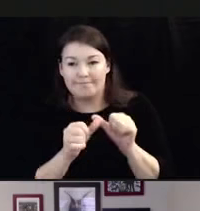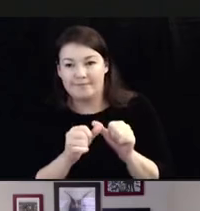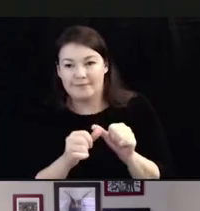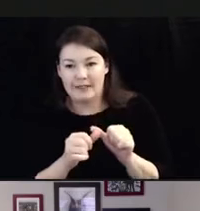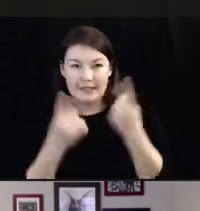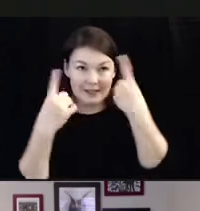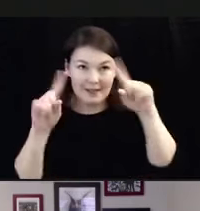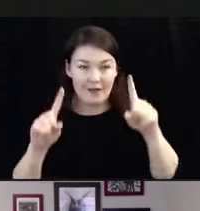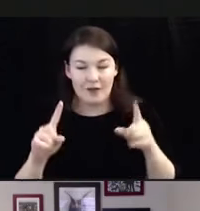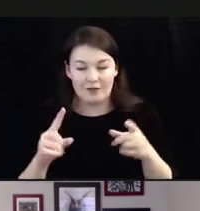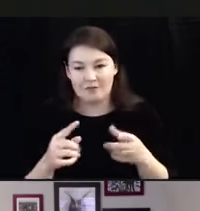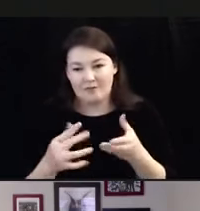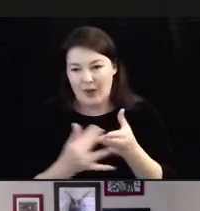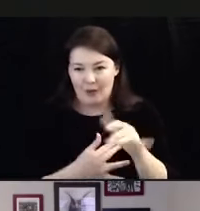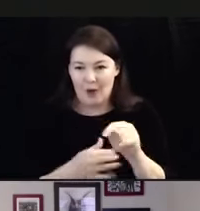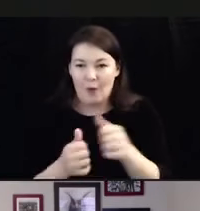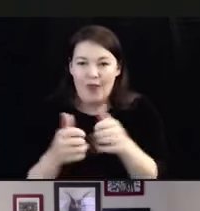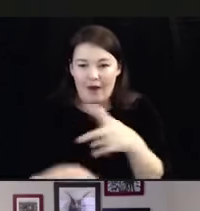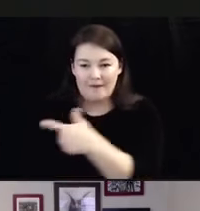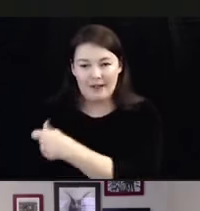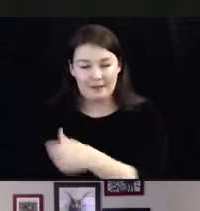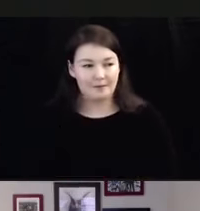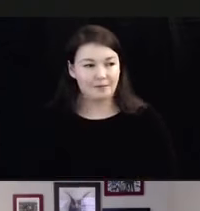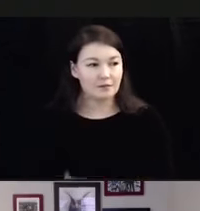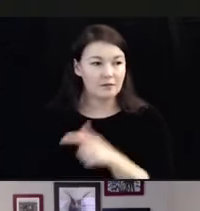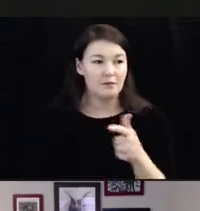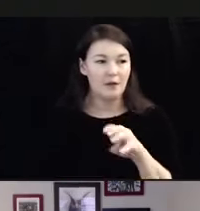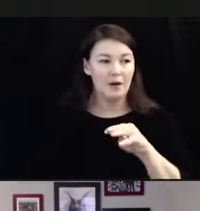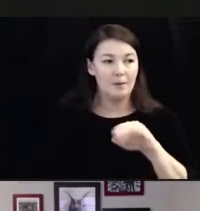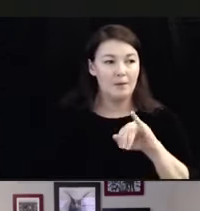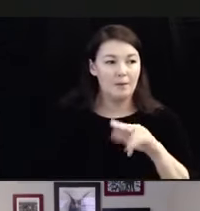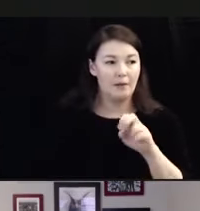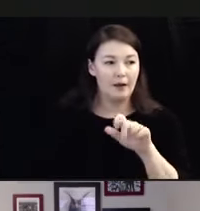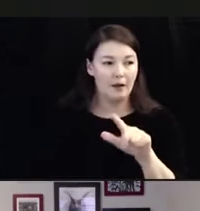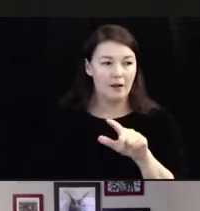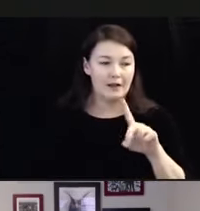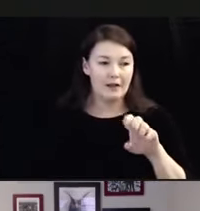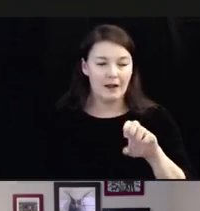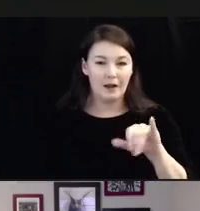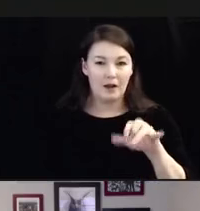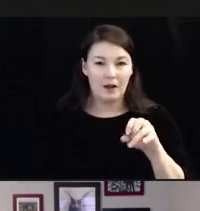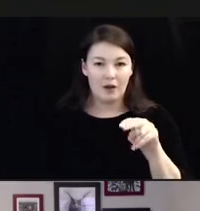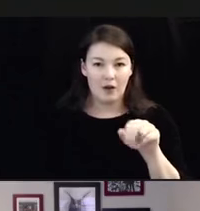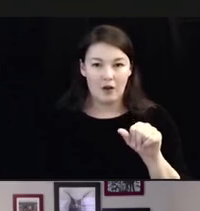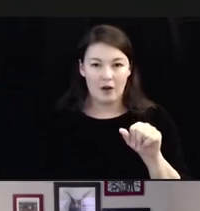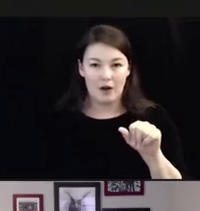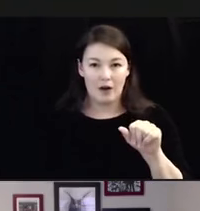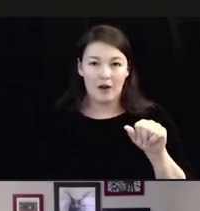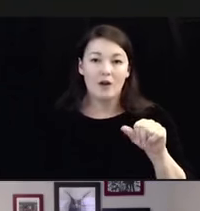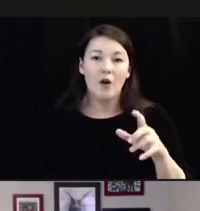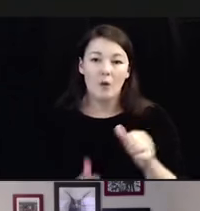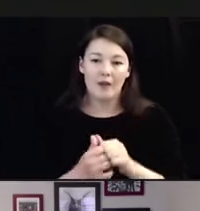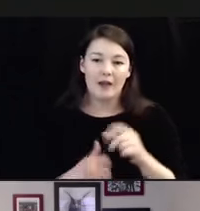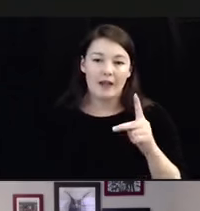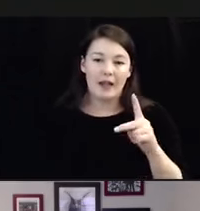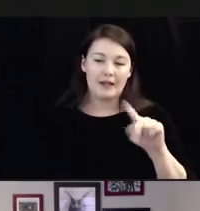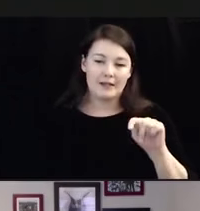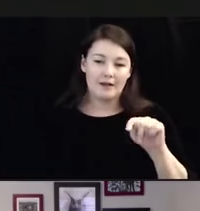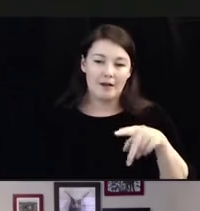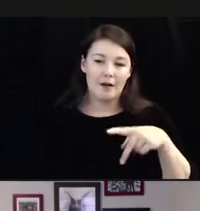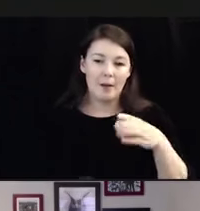Governor Michael DeOvena with KUNC Public Radio. Why do you think COVID prevalence